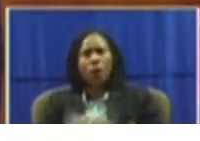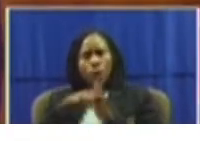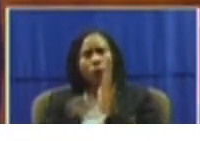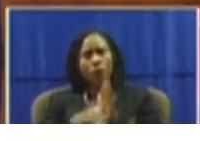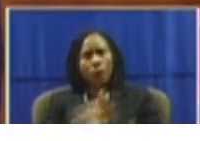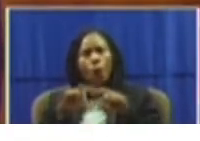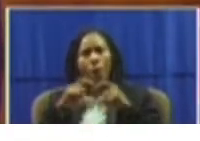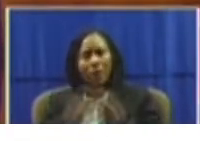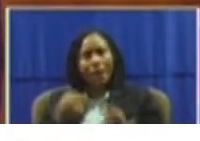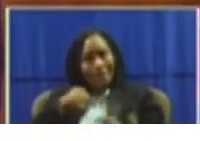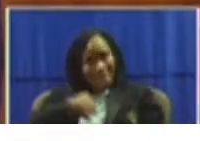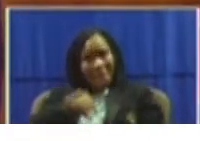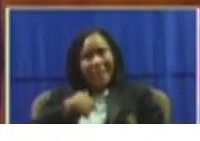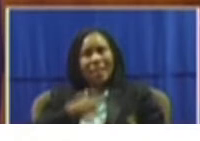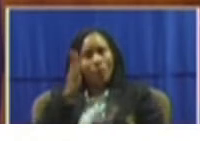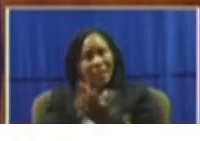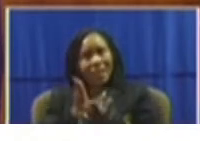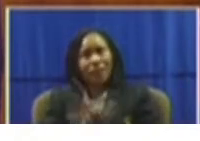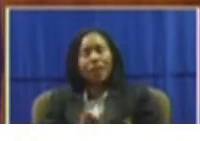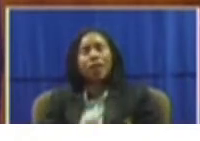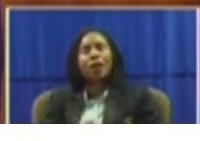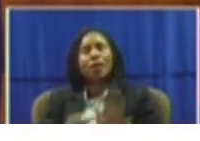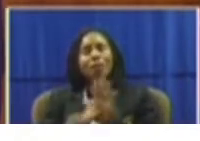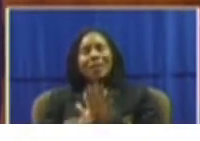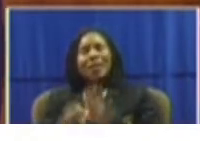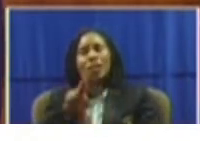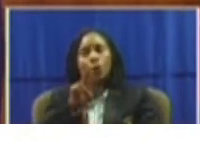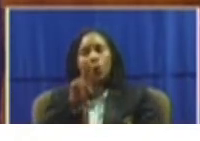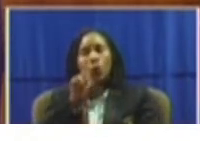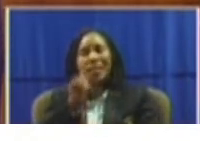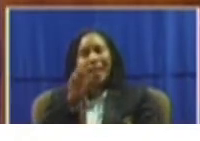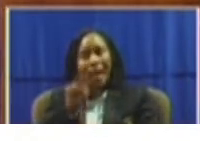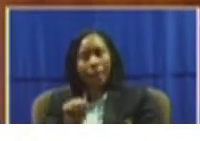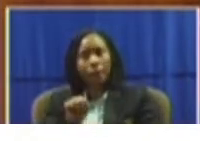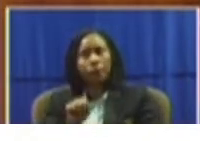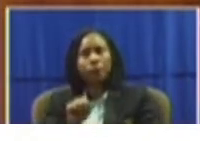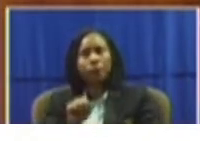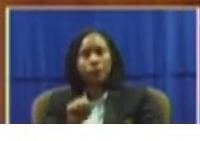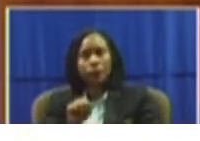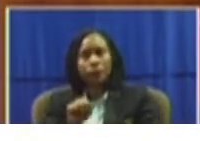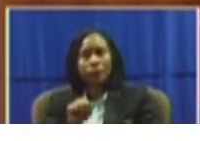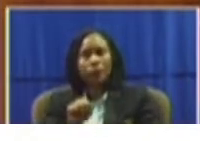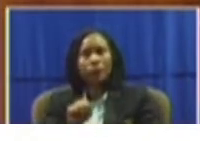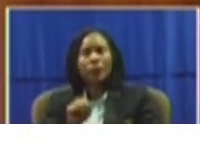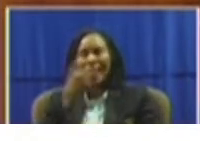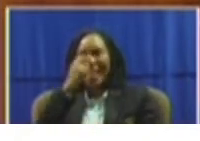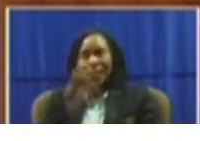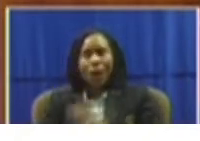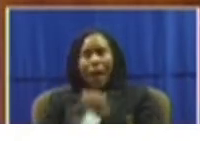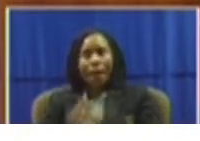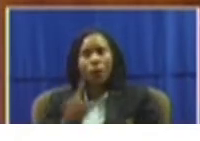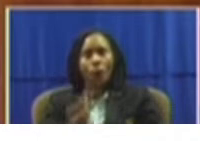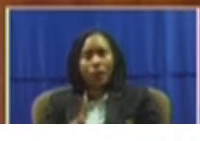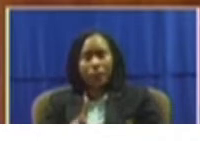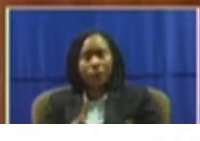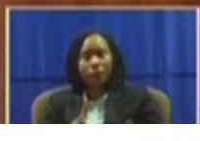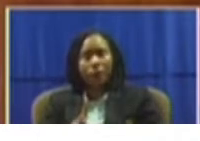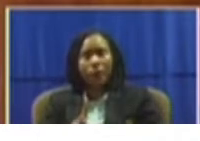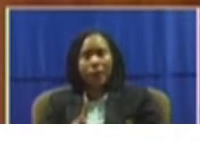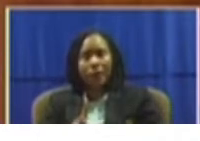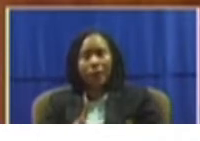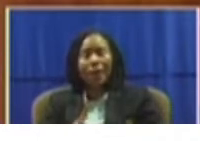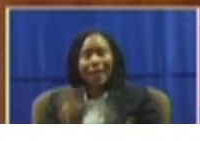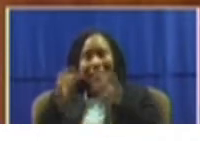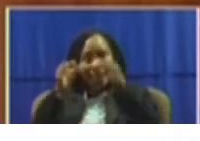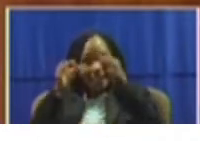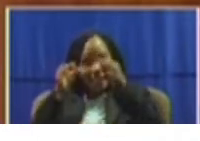people who said, specifically on behalf of the UDM, that what needs to happen is that we said a decision had